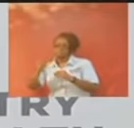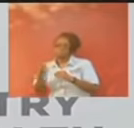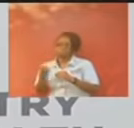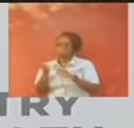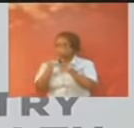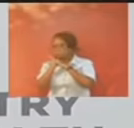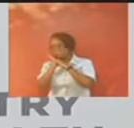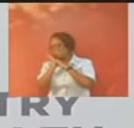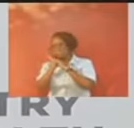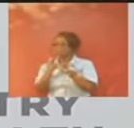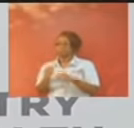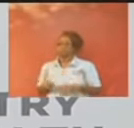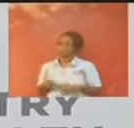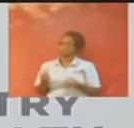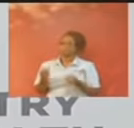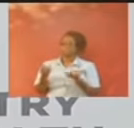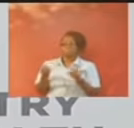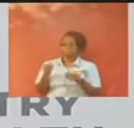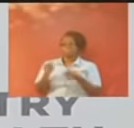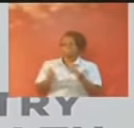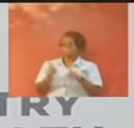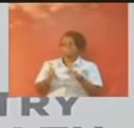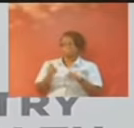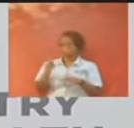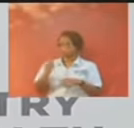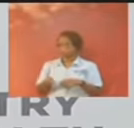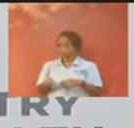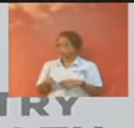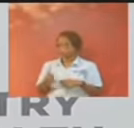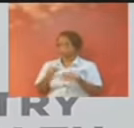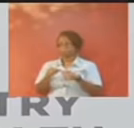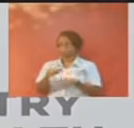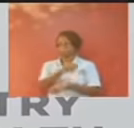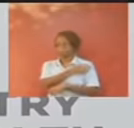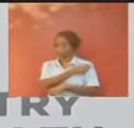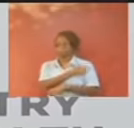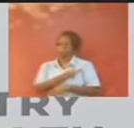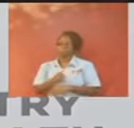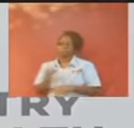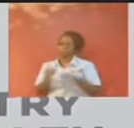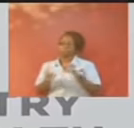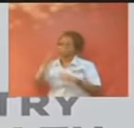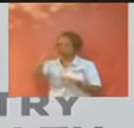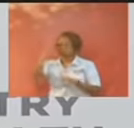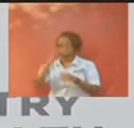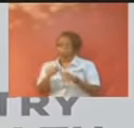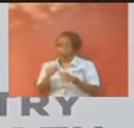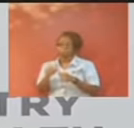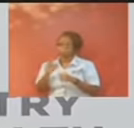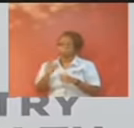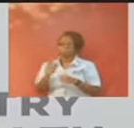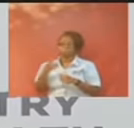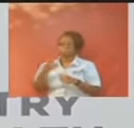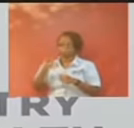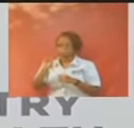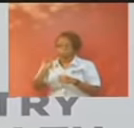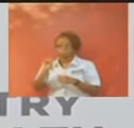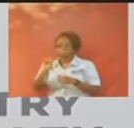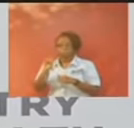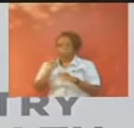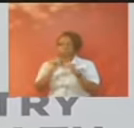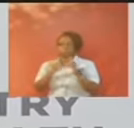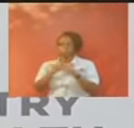require hospitalization. If you recall, the WHO figures in terms of the severity of patients indicate